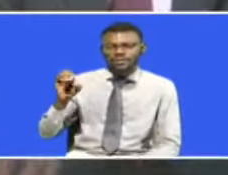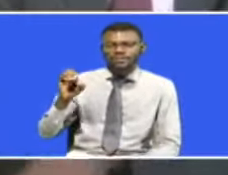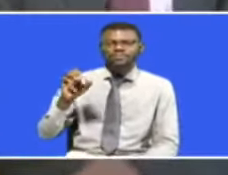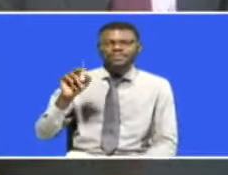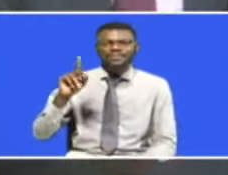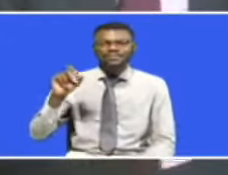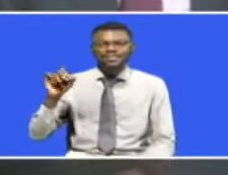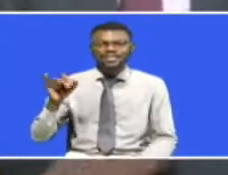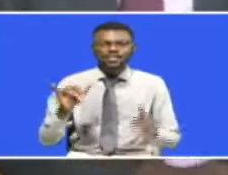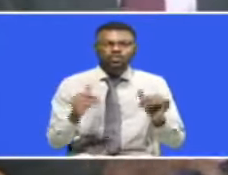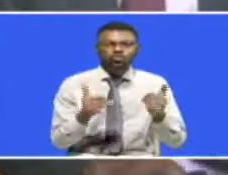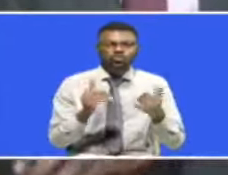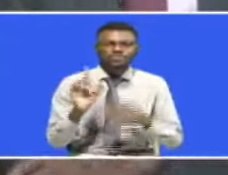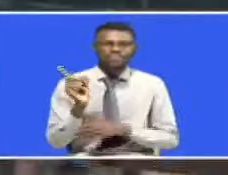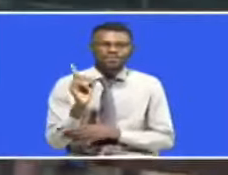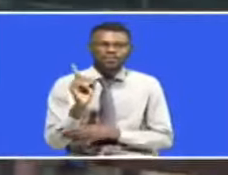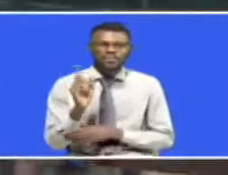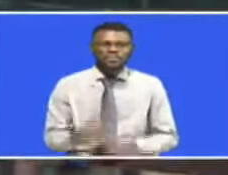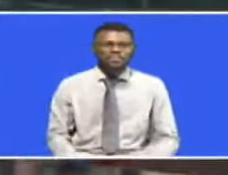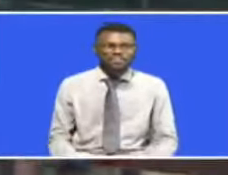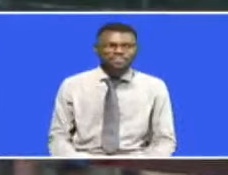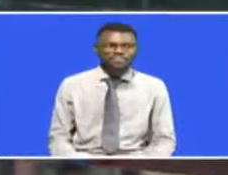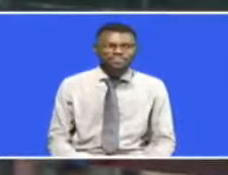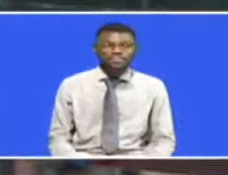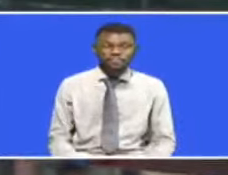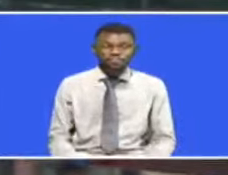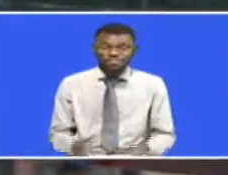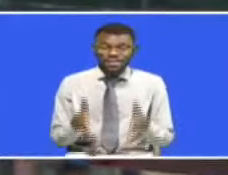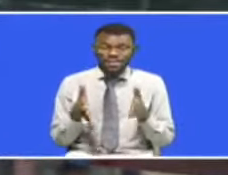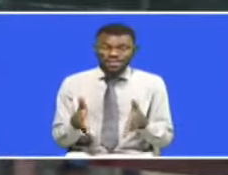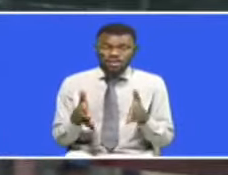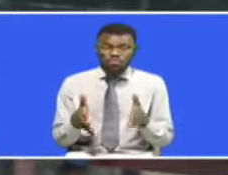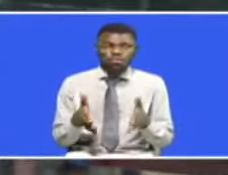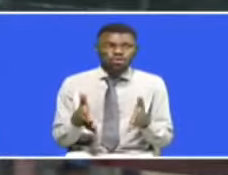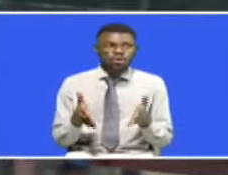Nairobi. So now to the corridors of justice. So the